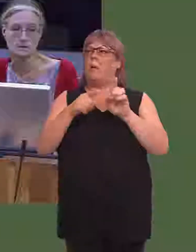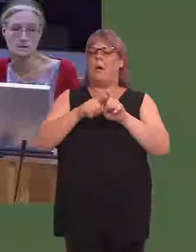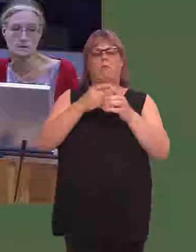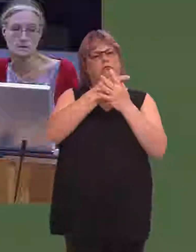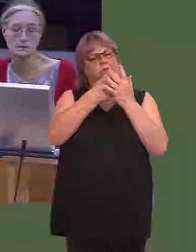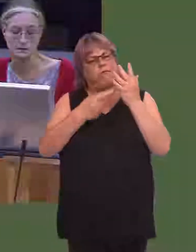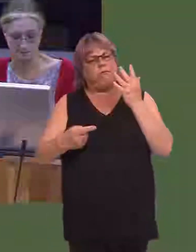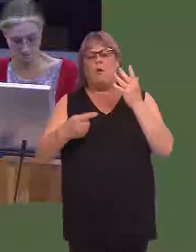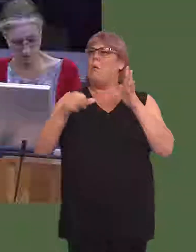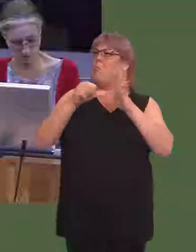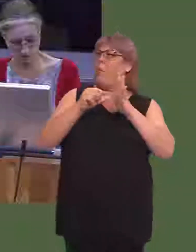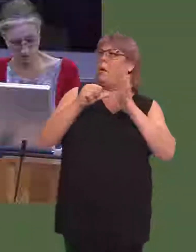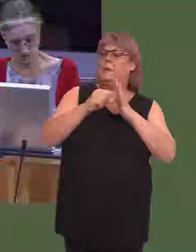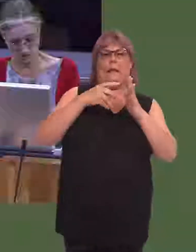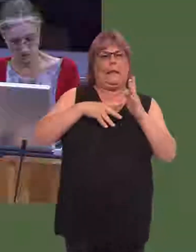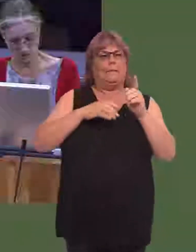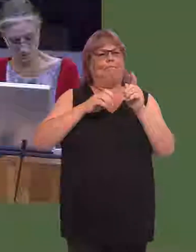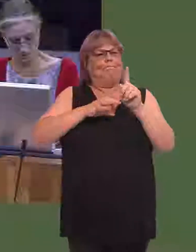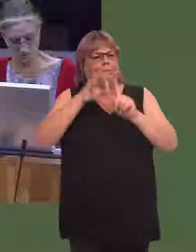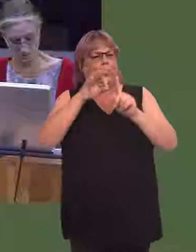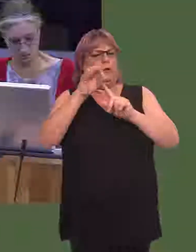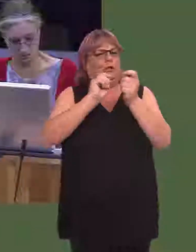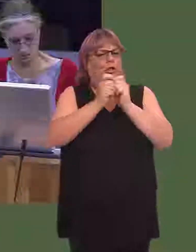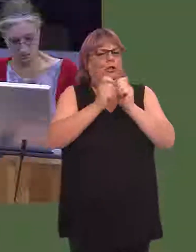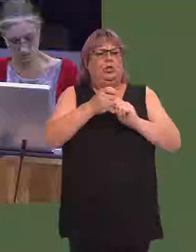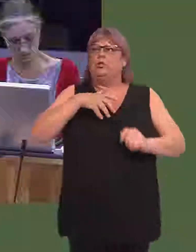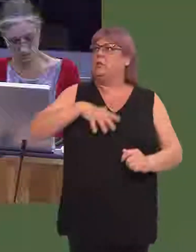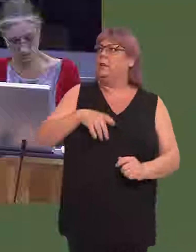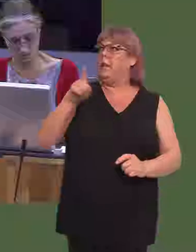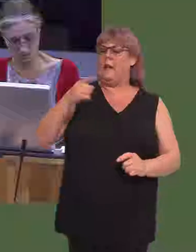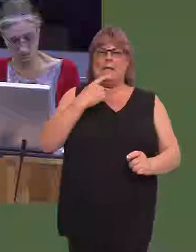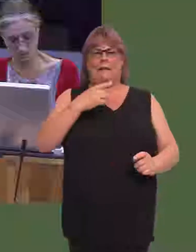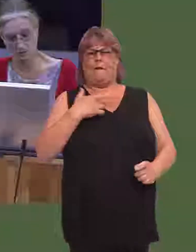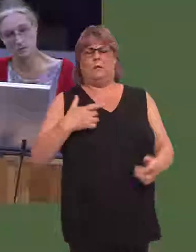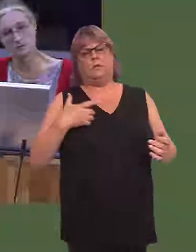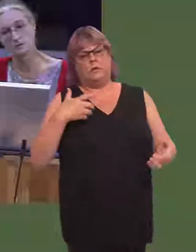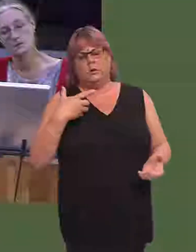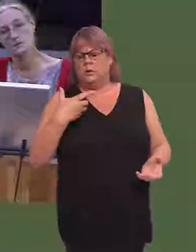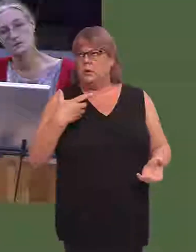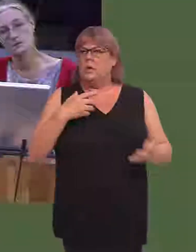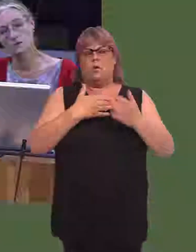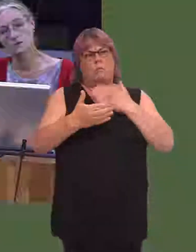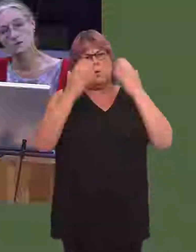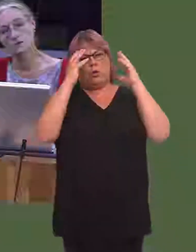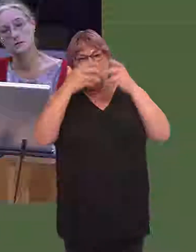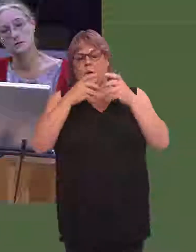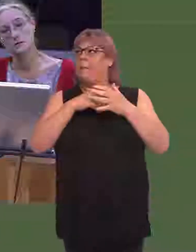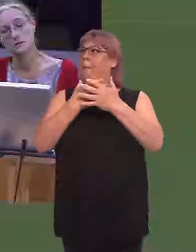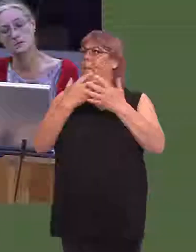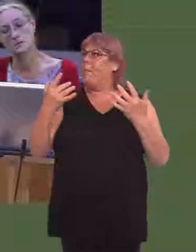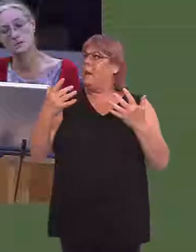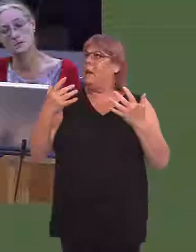nature of systemic problems that need to be fixed. He added that he finds himself both frustrated and